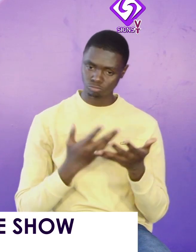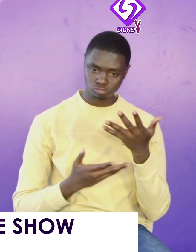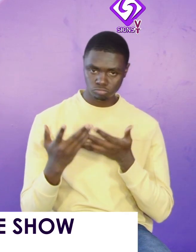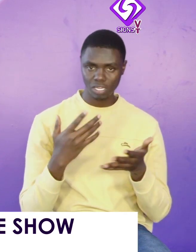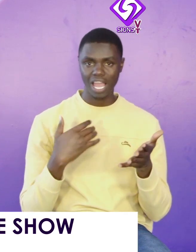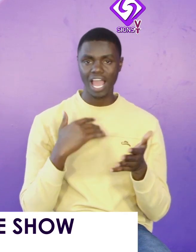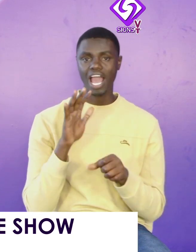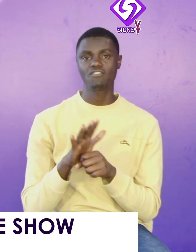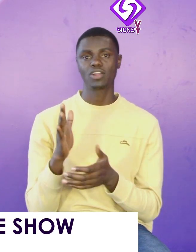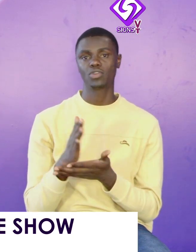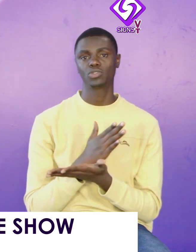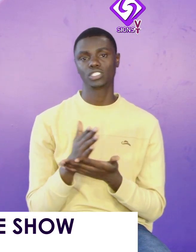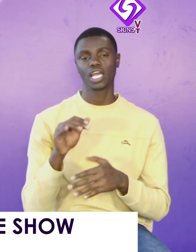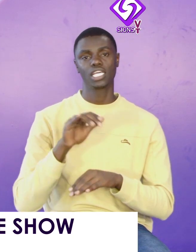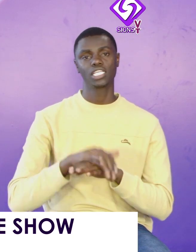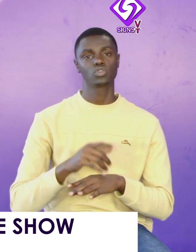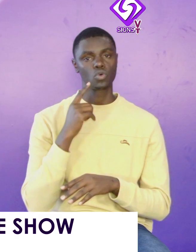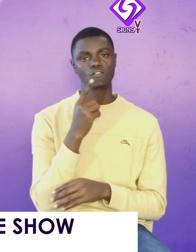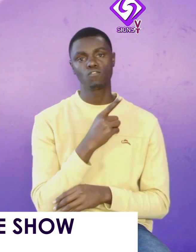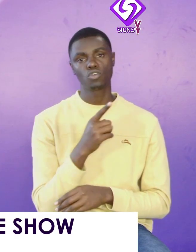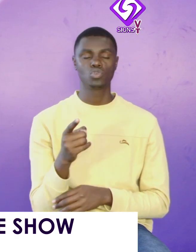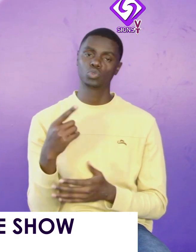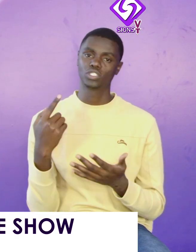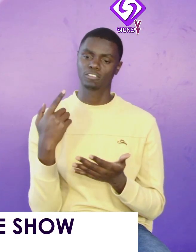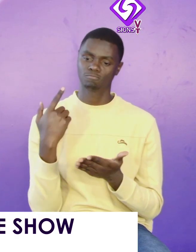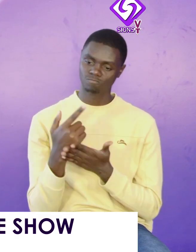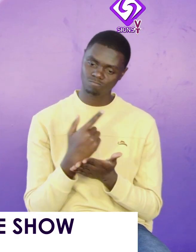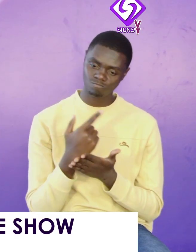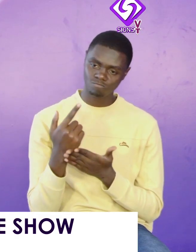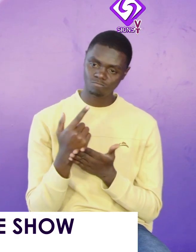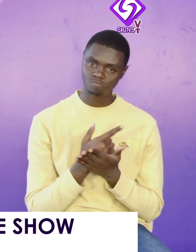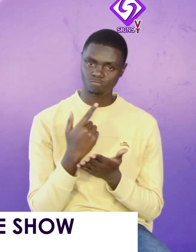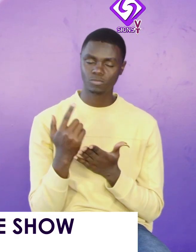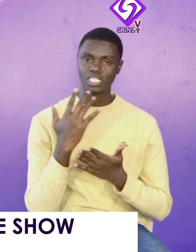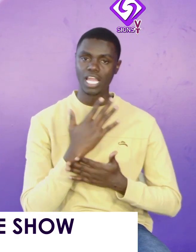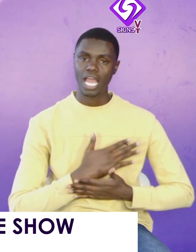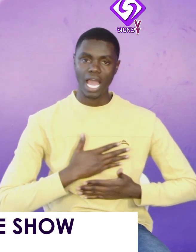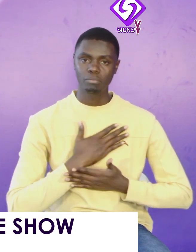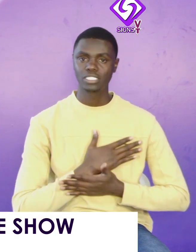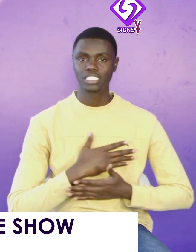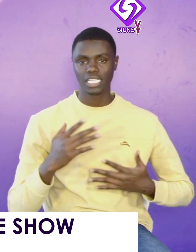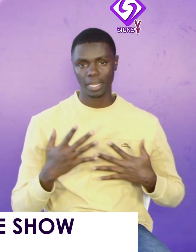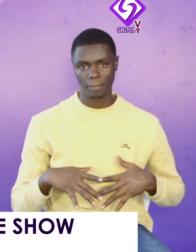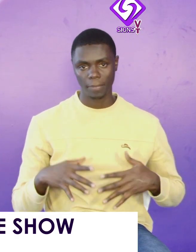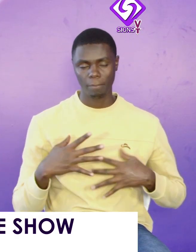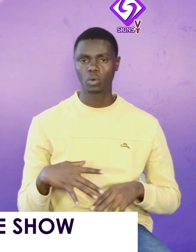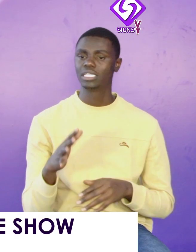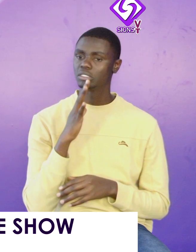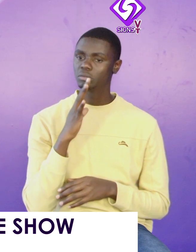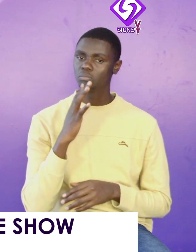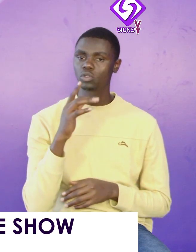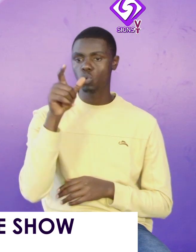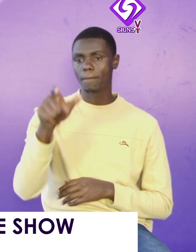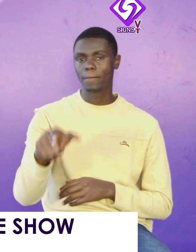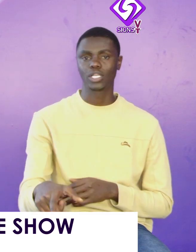that you share. It is good for you sometimes to just go deep. Appreciate people. Speak to somebody from